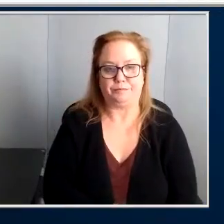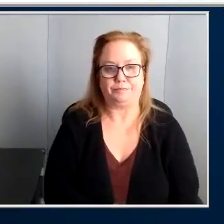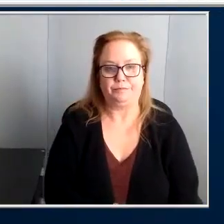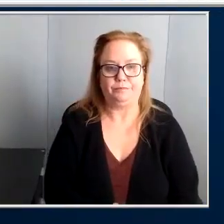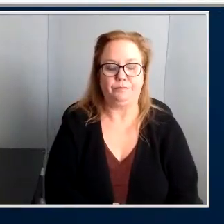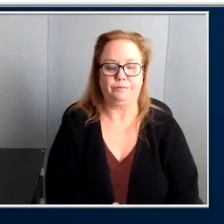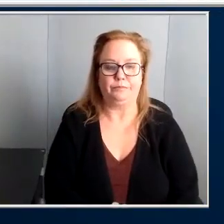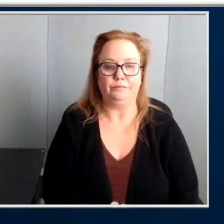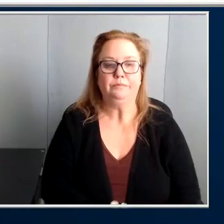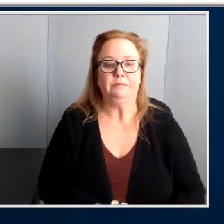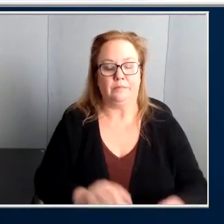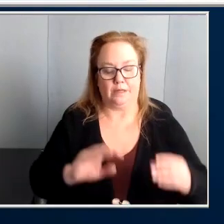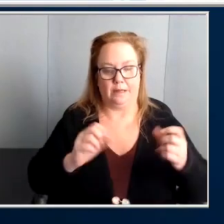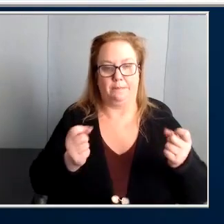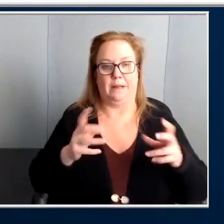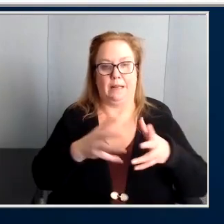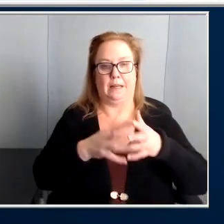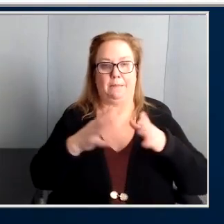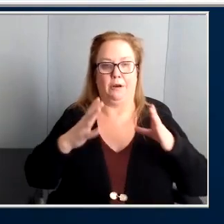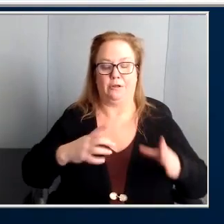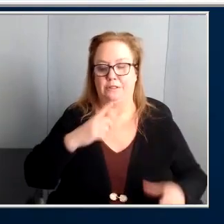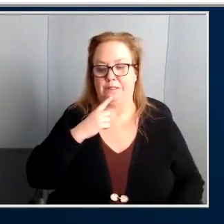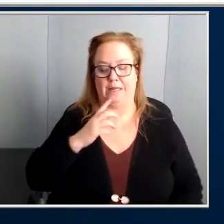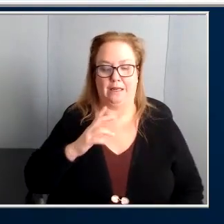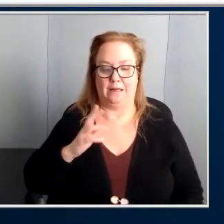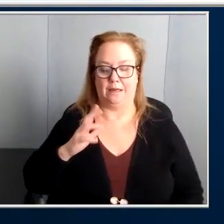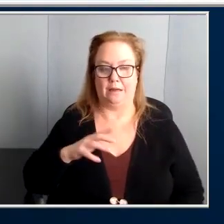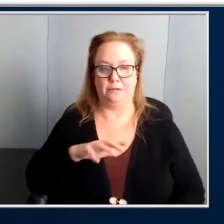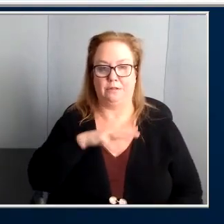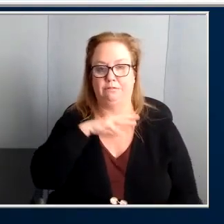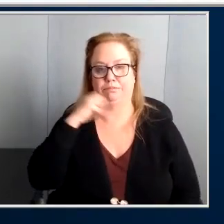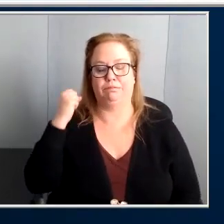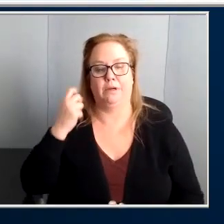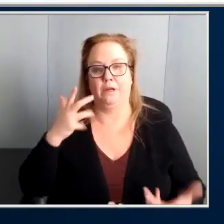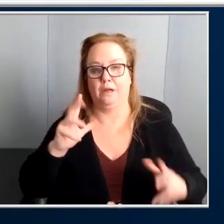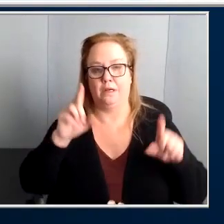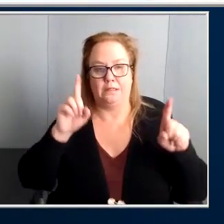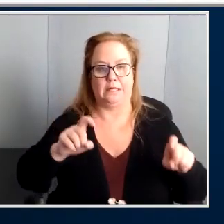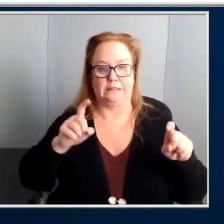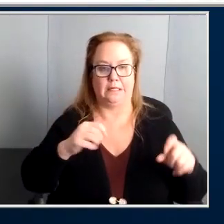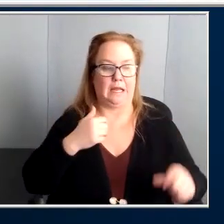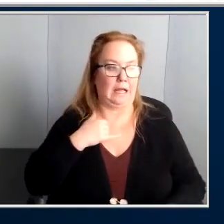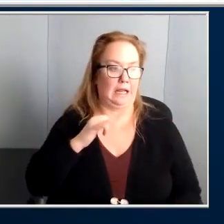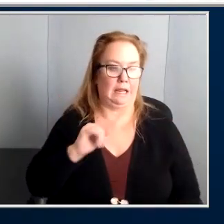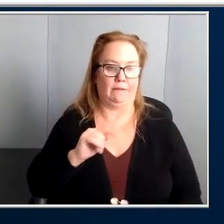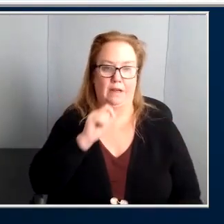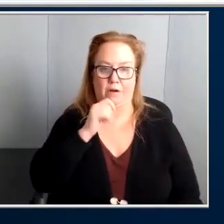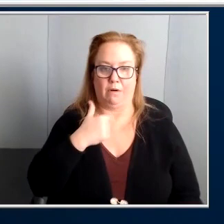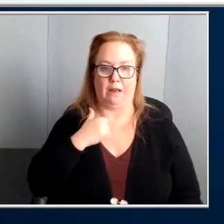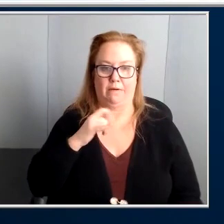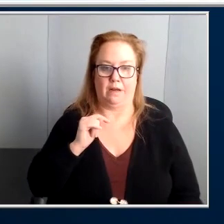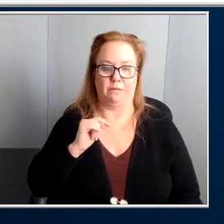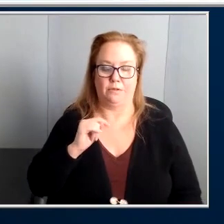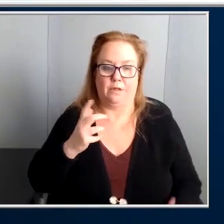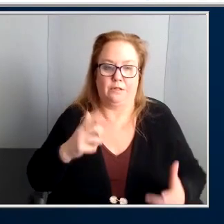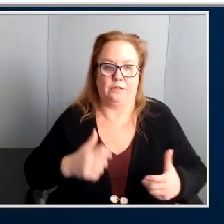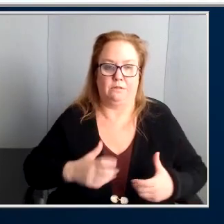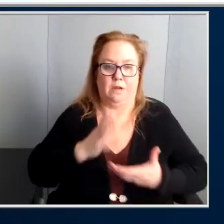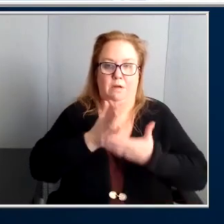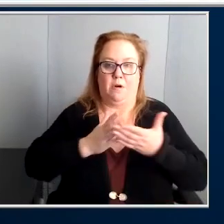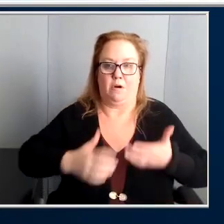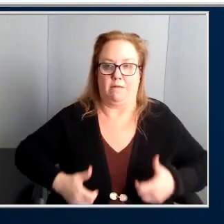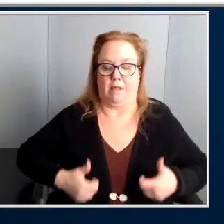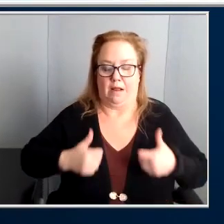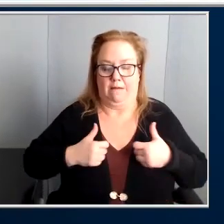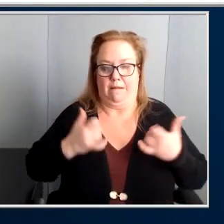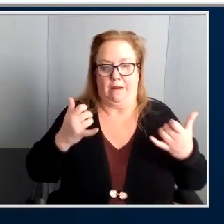large number of Americans who are simply saying, gosh, I'm just done testing. If I have it, I don't have it, I'm just going to act, I'm just going to go, it's just part of life now. Yeah. And I think